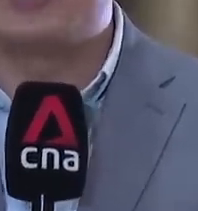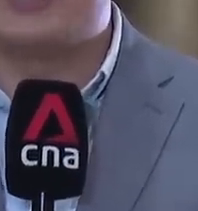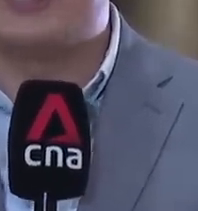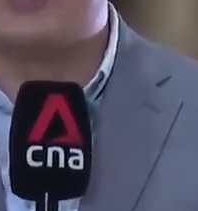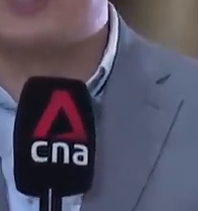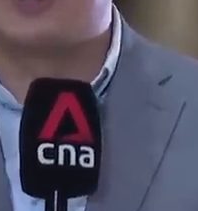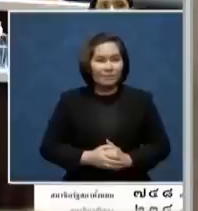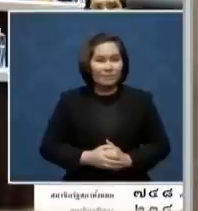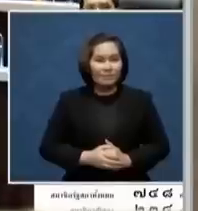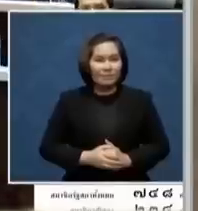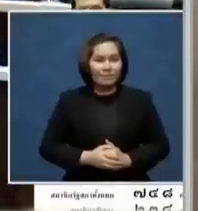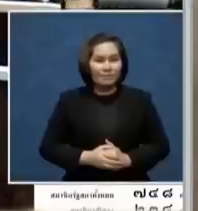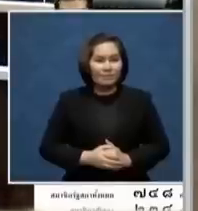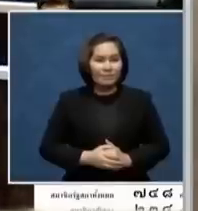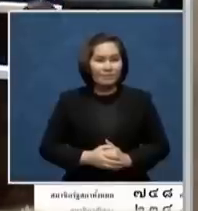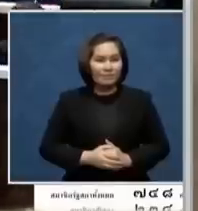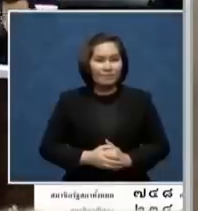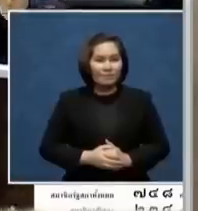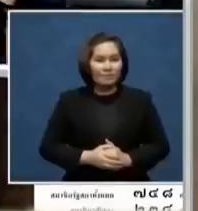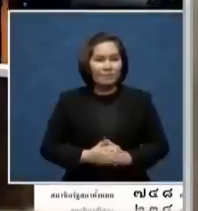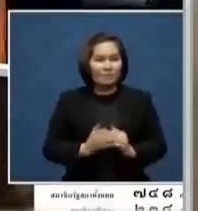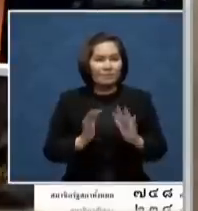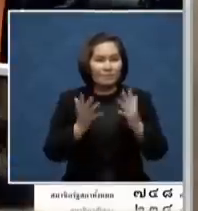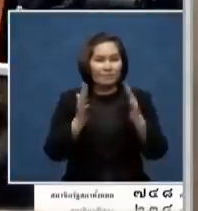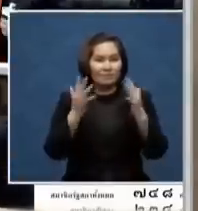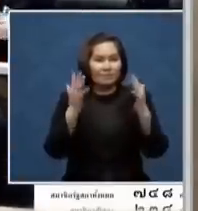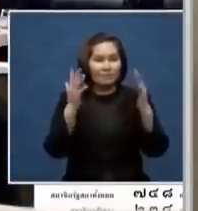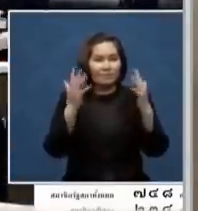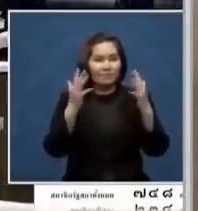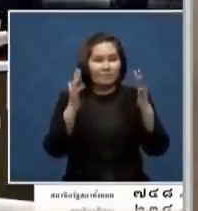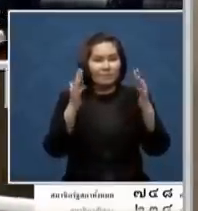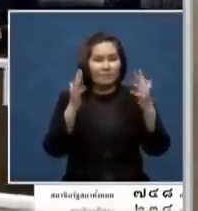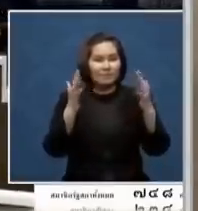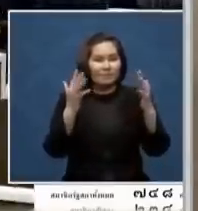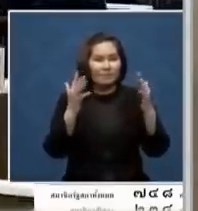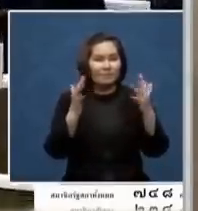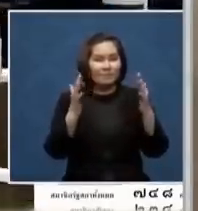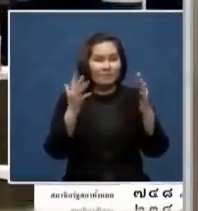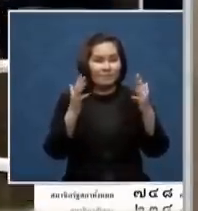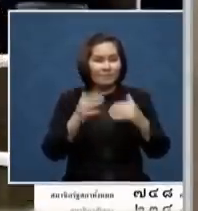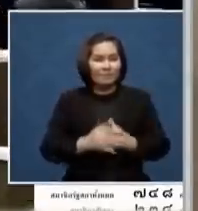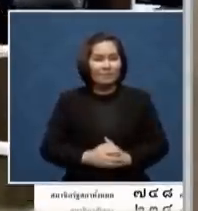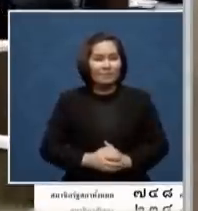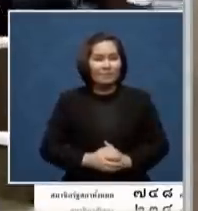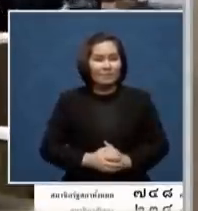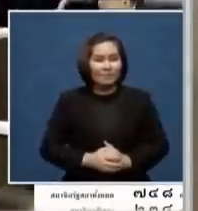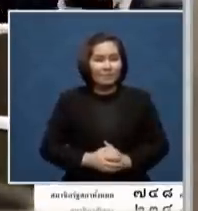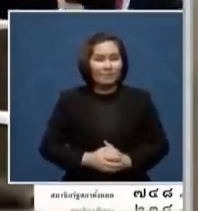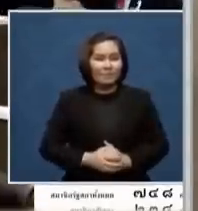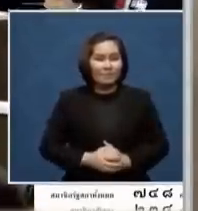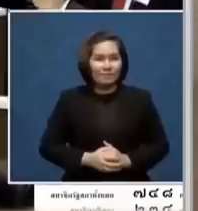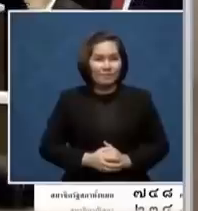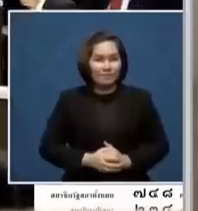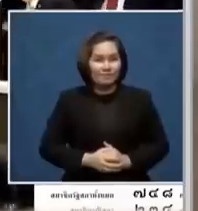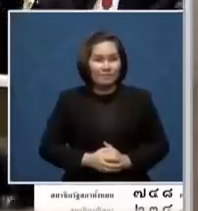We will see consultations of the eight-party coalition led by the Move Forward party. They have to go back to the drawing board, and they have said before